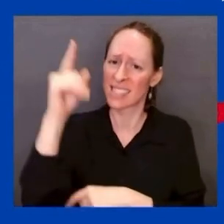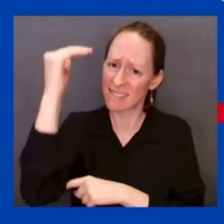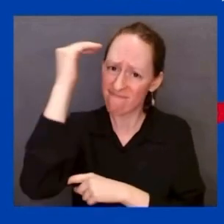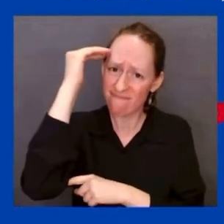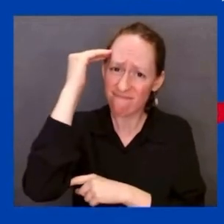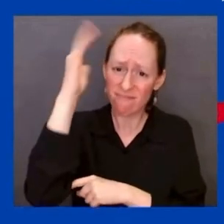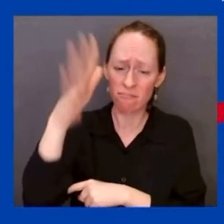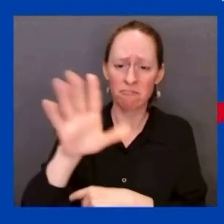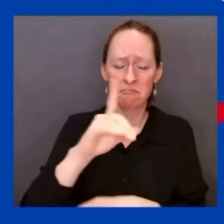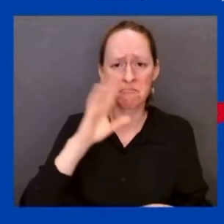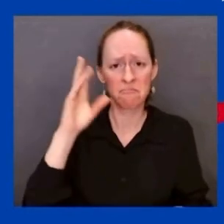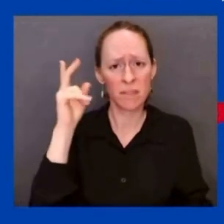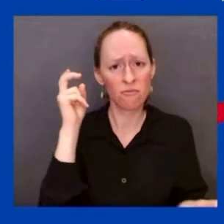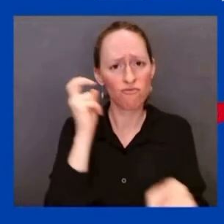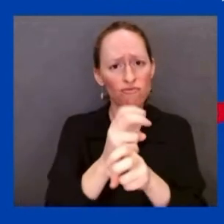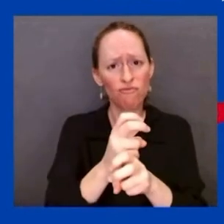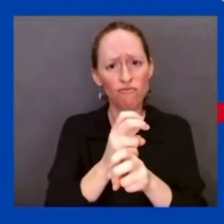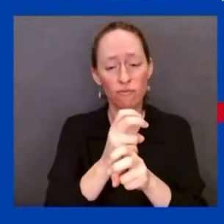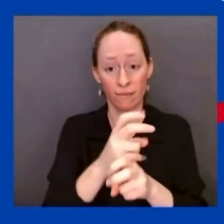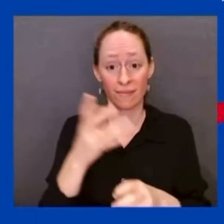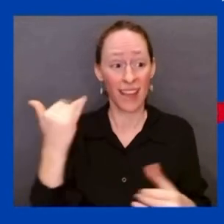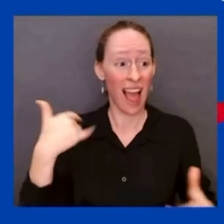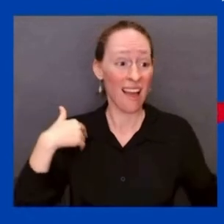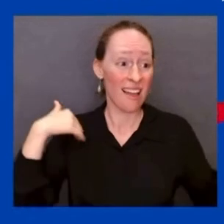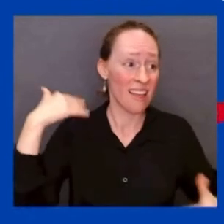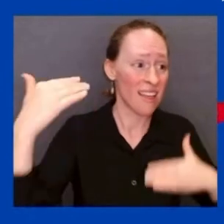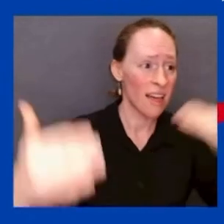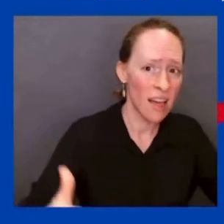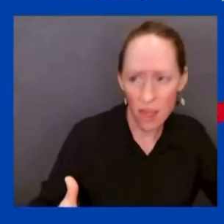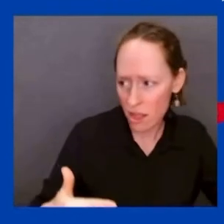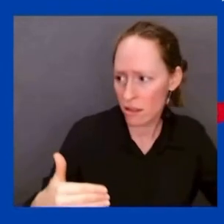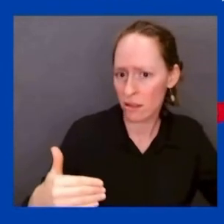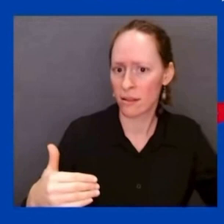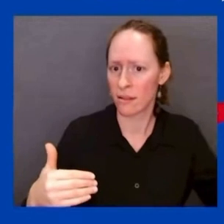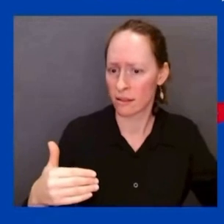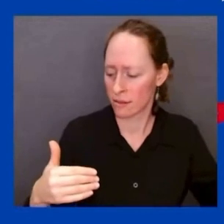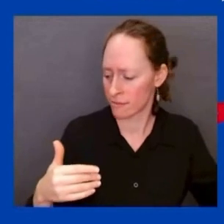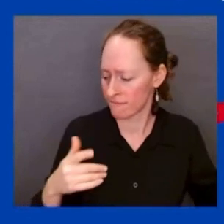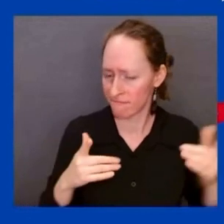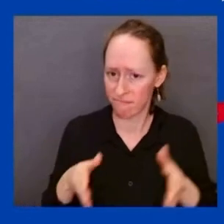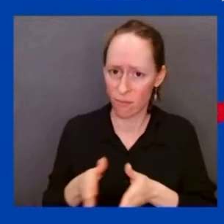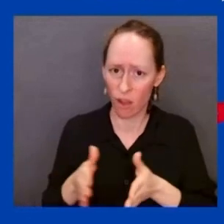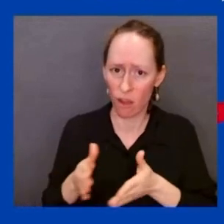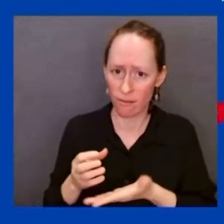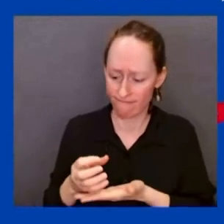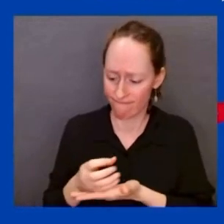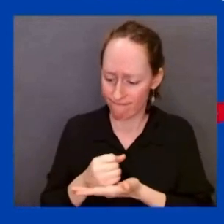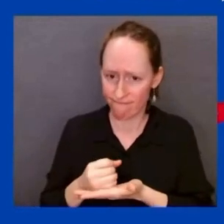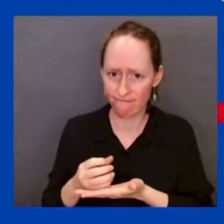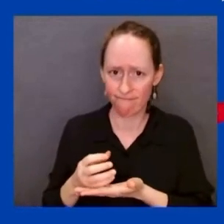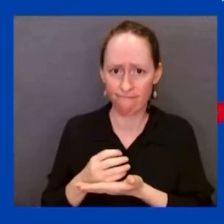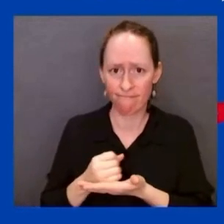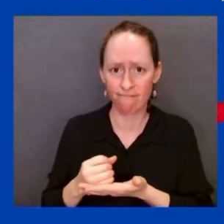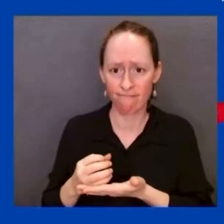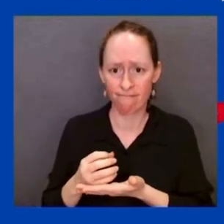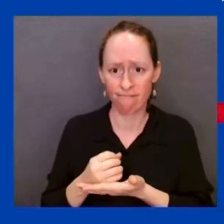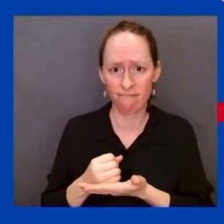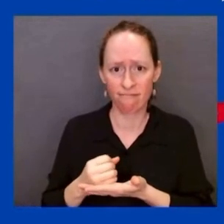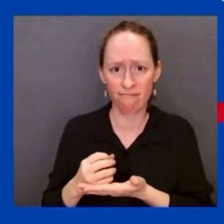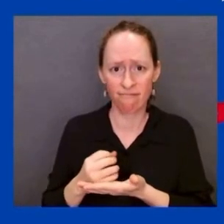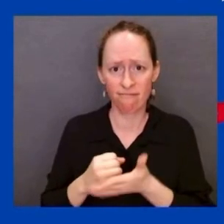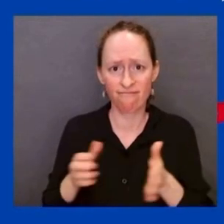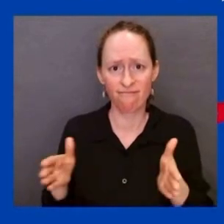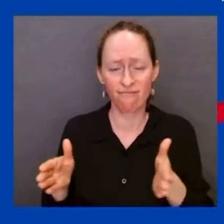tremendously less than what we must pay back in student loans. The Biden-Harris administration listened